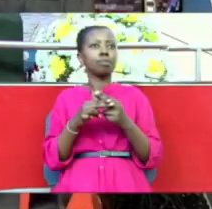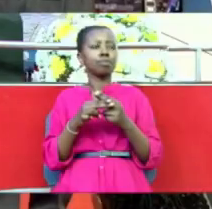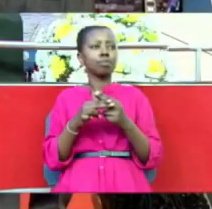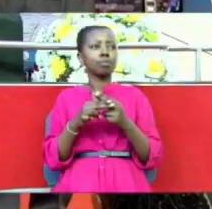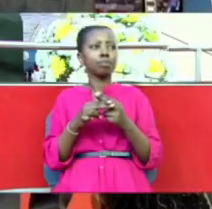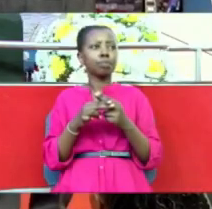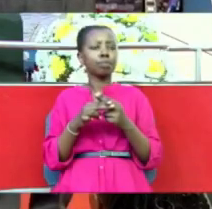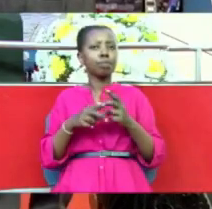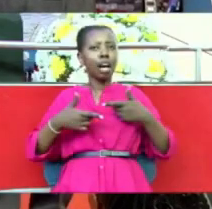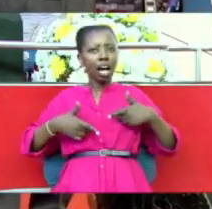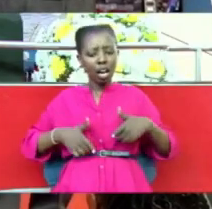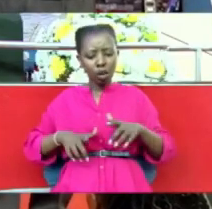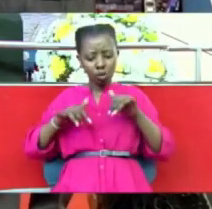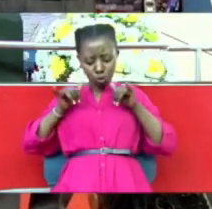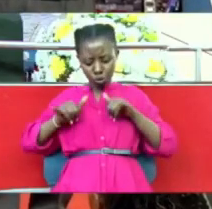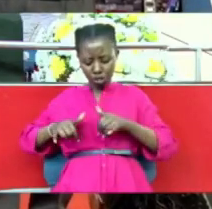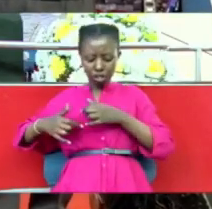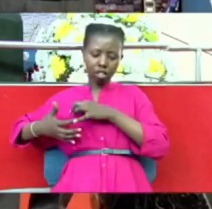spirit.